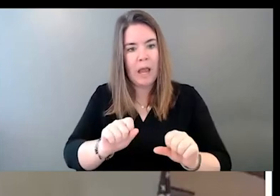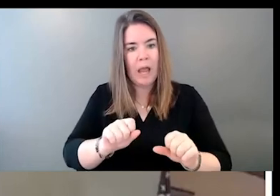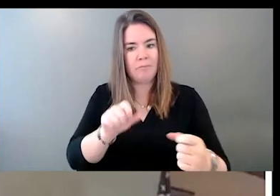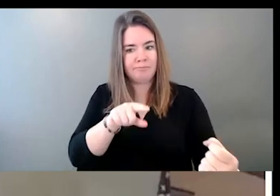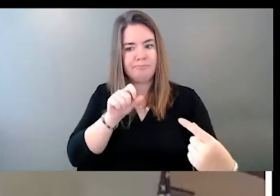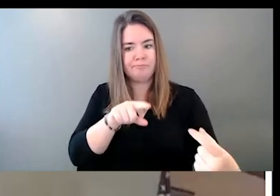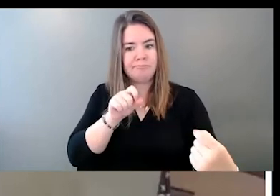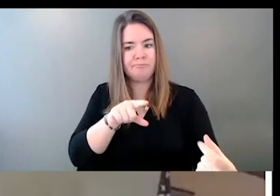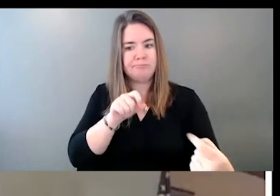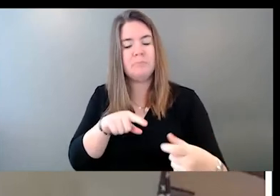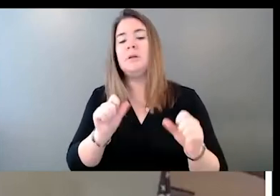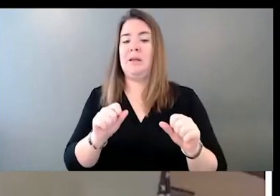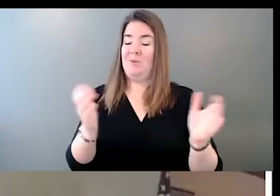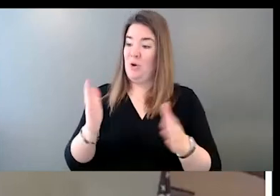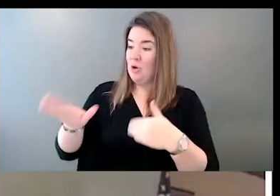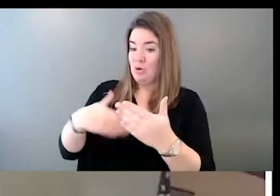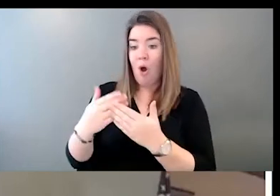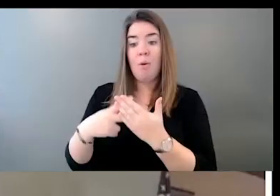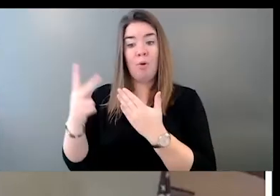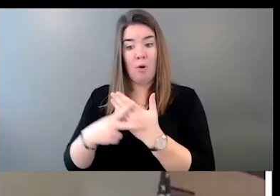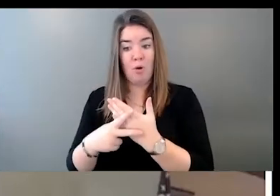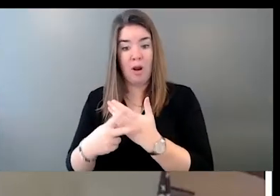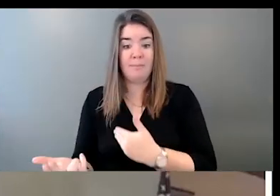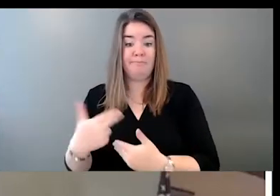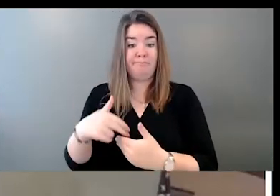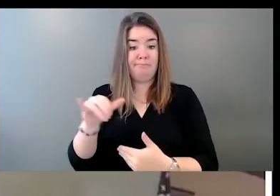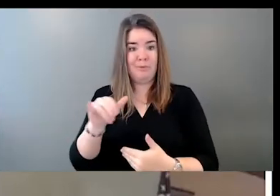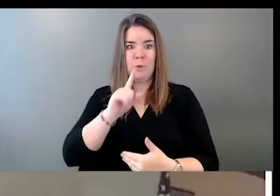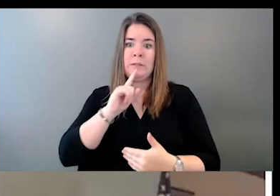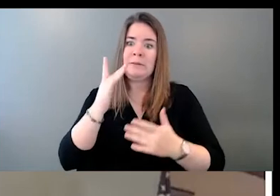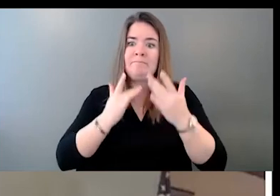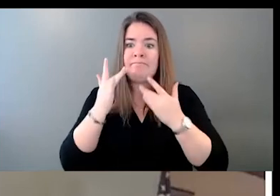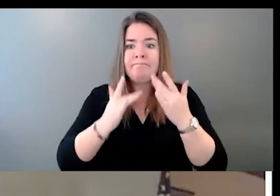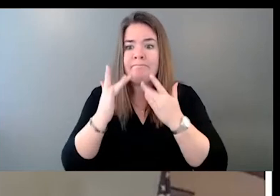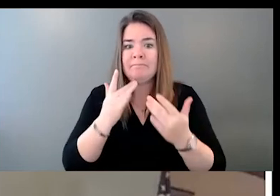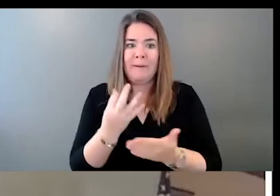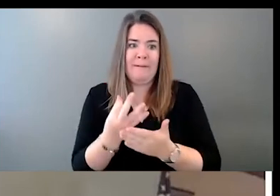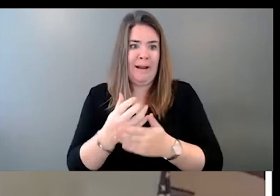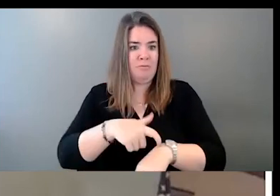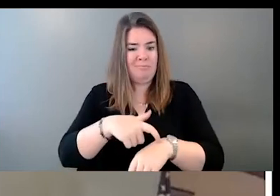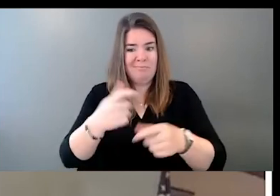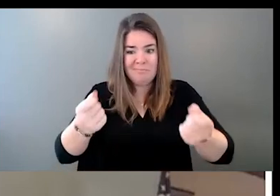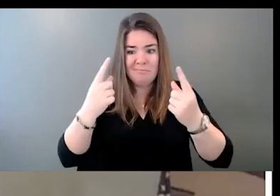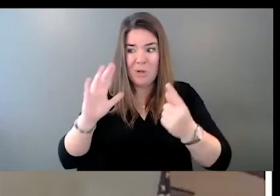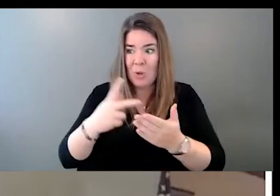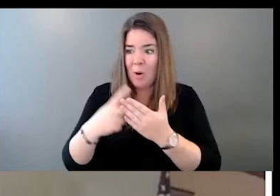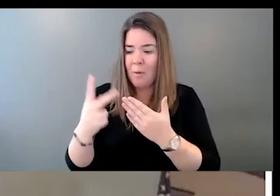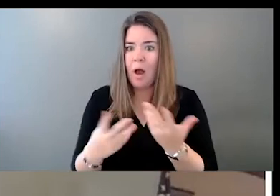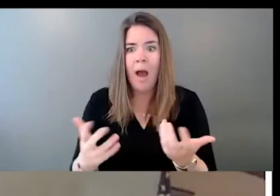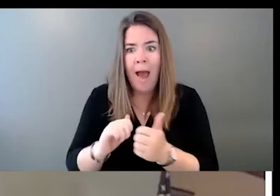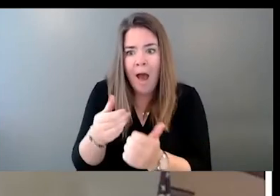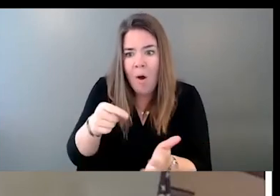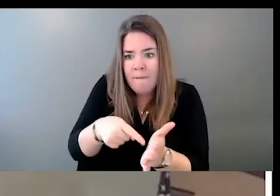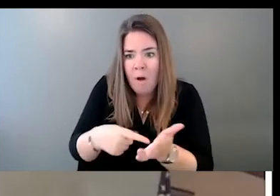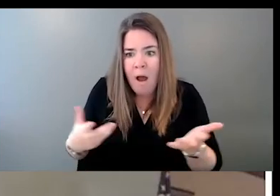of our programs to do this in these lean financial times. You may be wondering how your program can possibly afford to